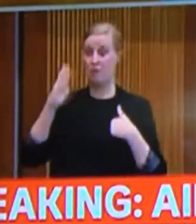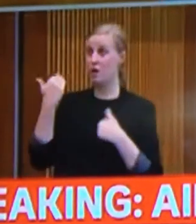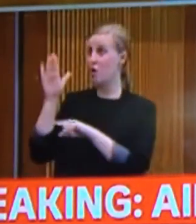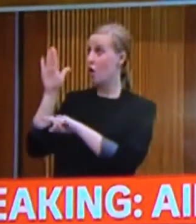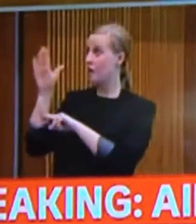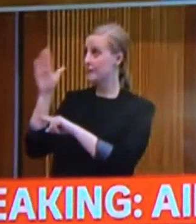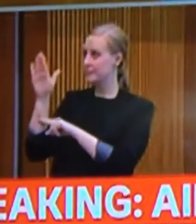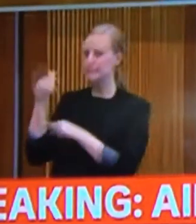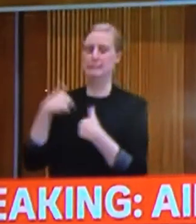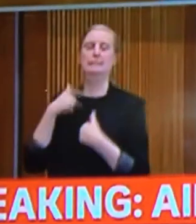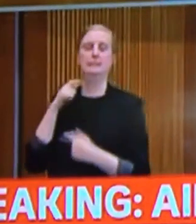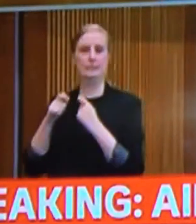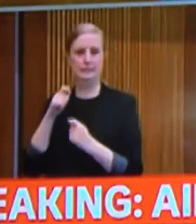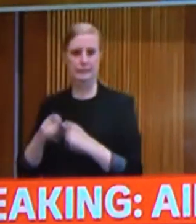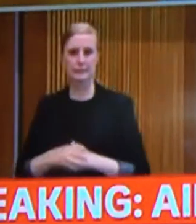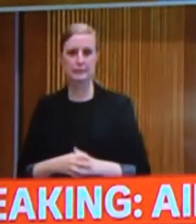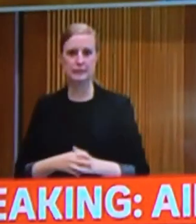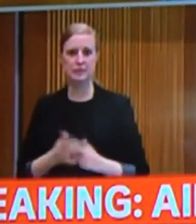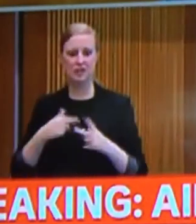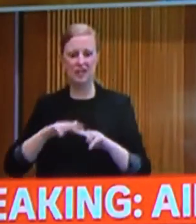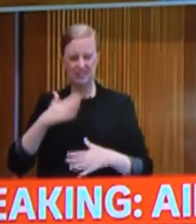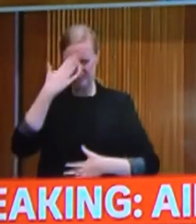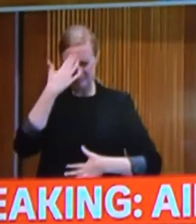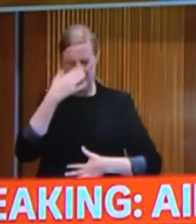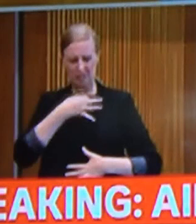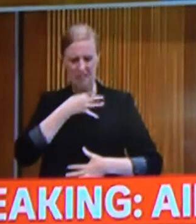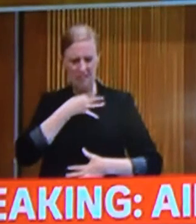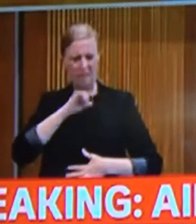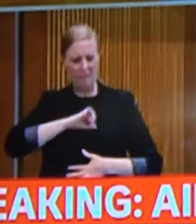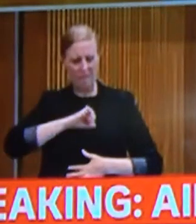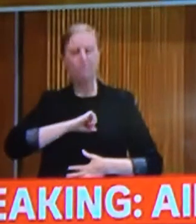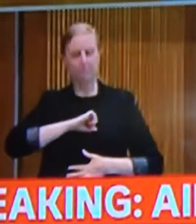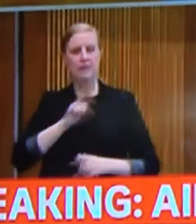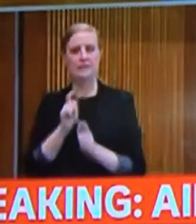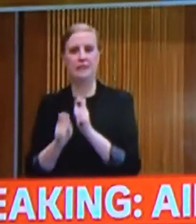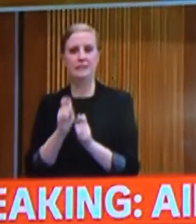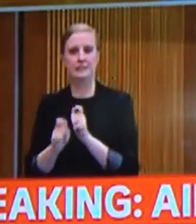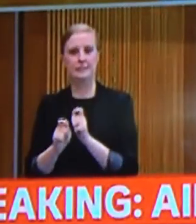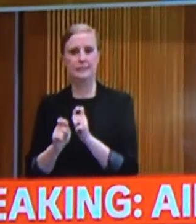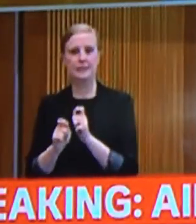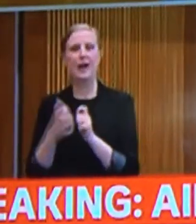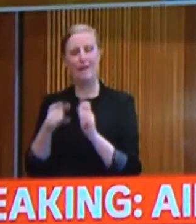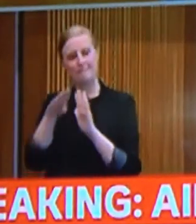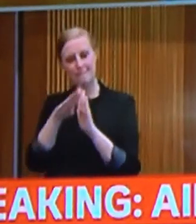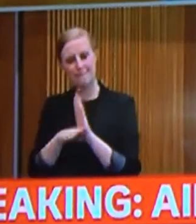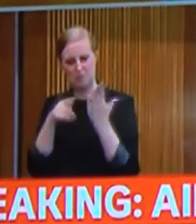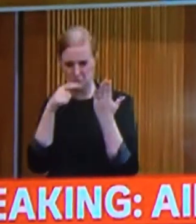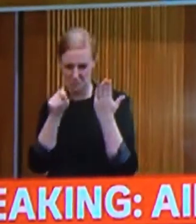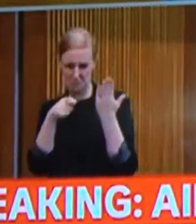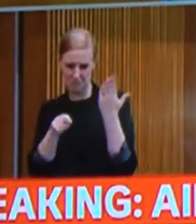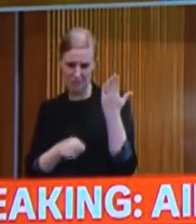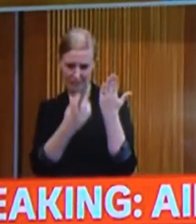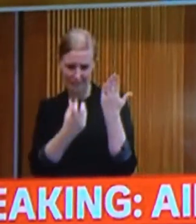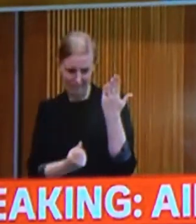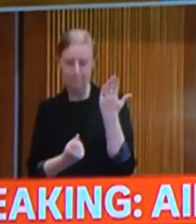overseas travel, and there are symptoms, that they are the priority cases. In hotspots, then we know that they are